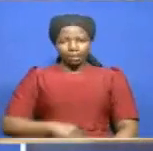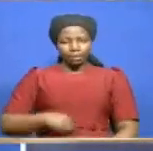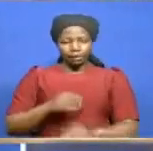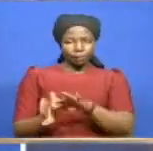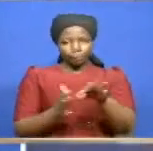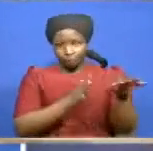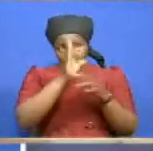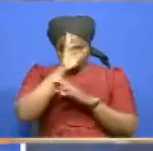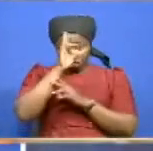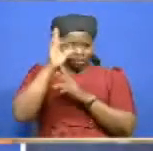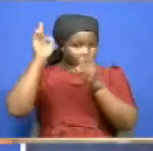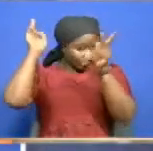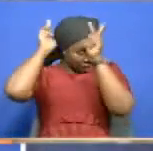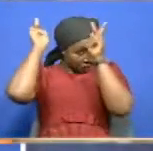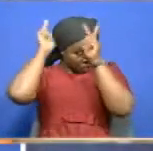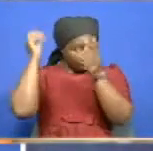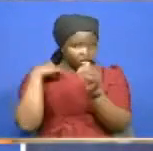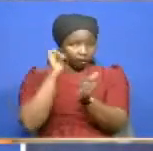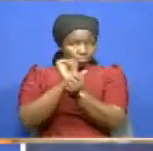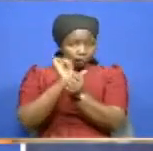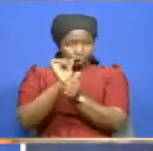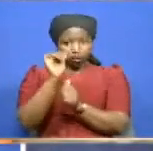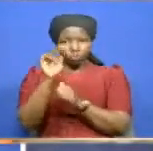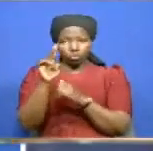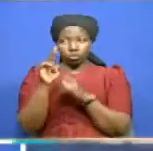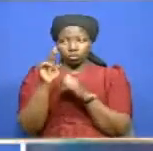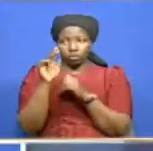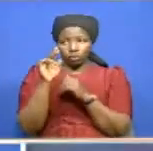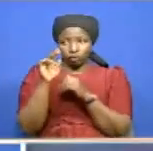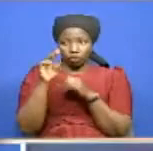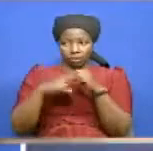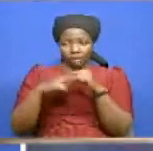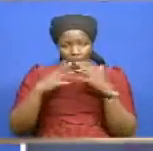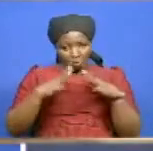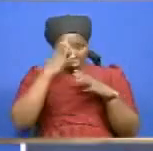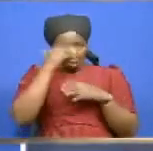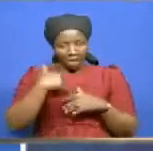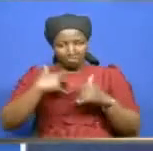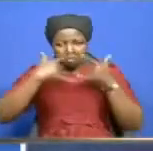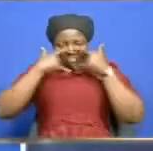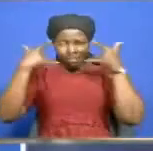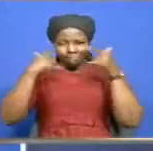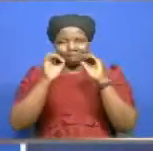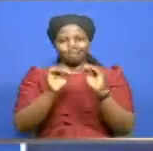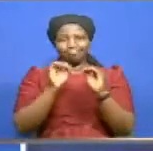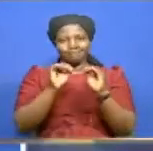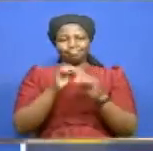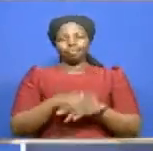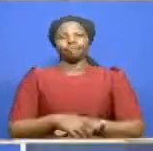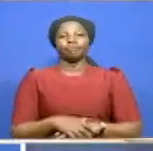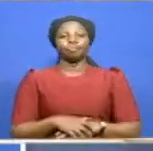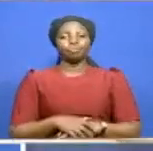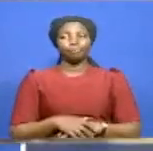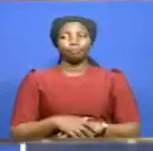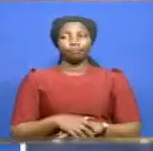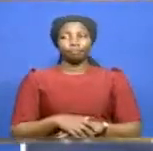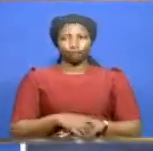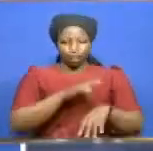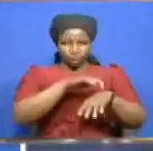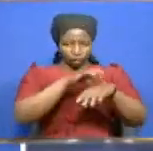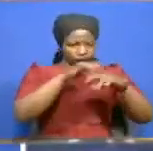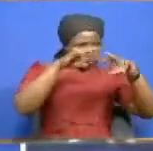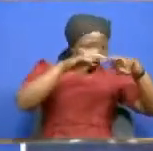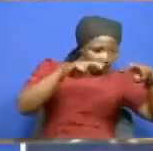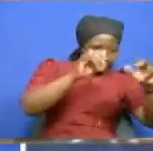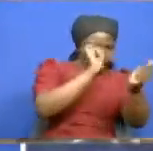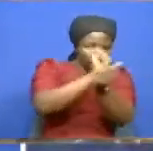Kakamega arrested 27 people in Mumias for failing to wear masks as per the government's directive to contain the spread of coronavirus. During the crackdown,